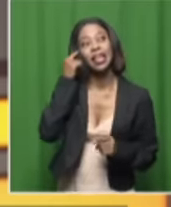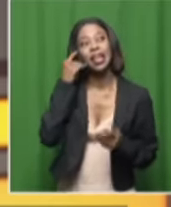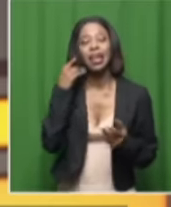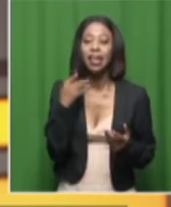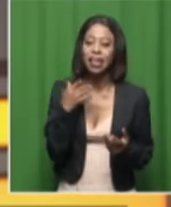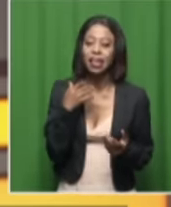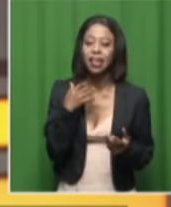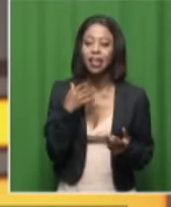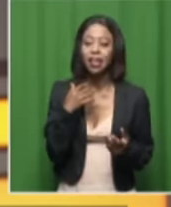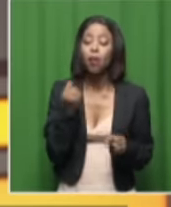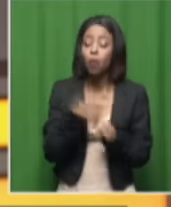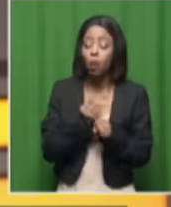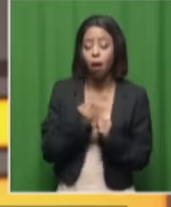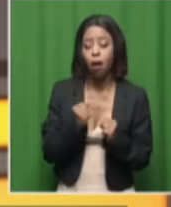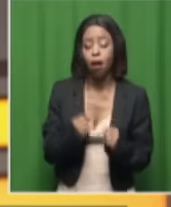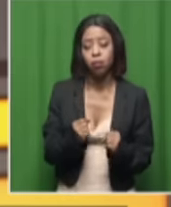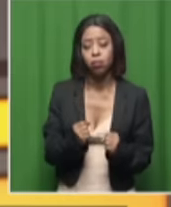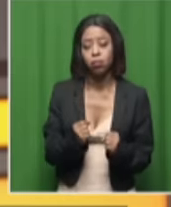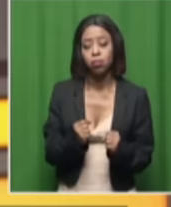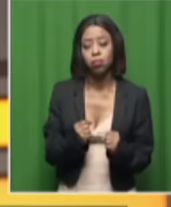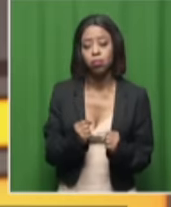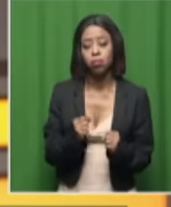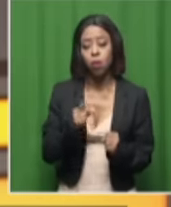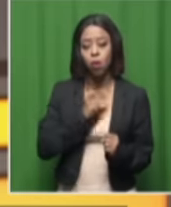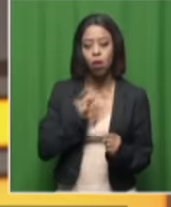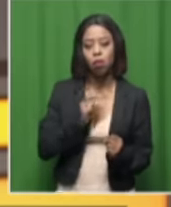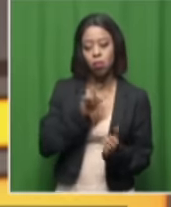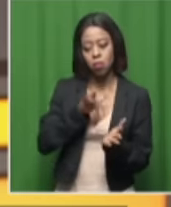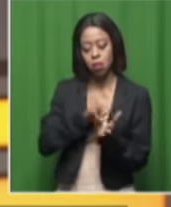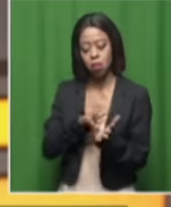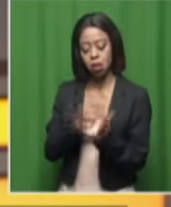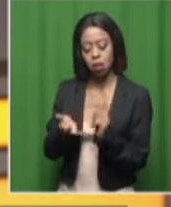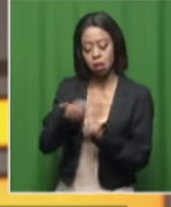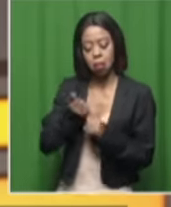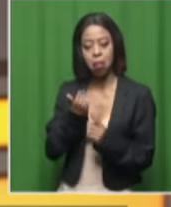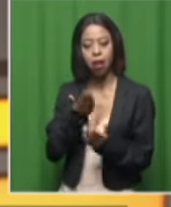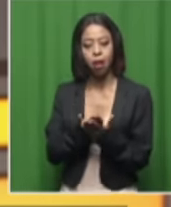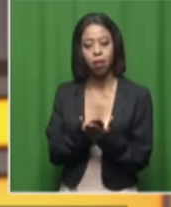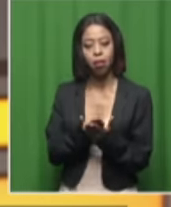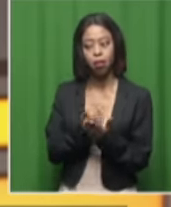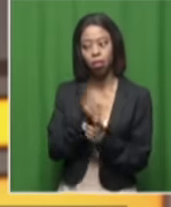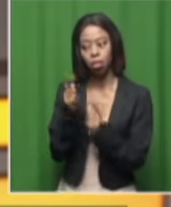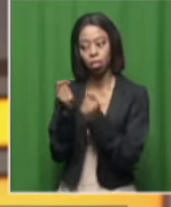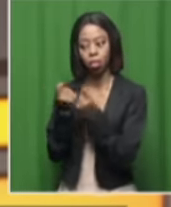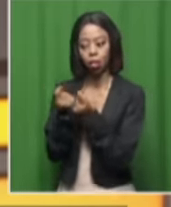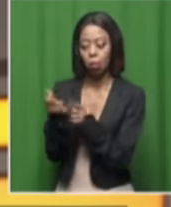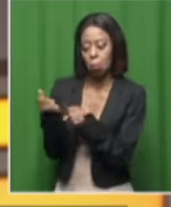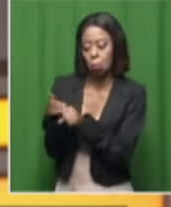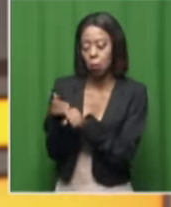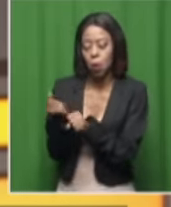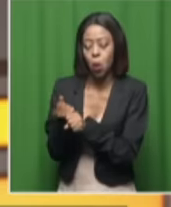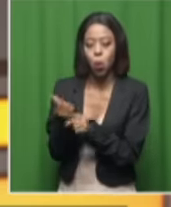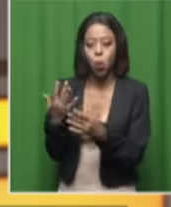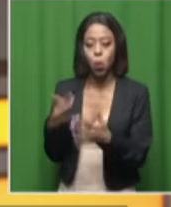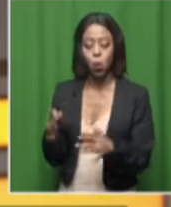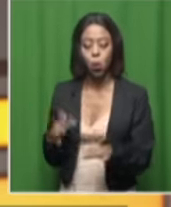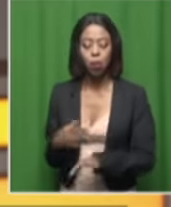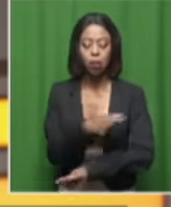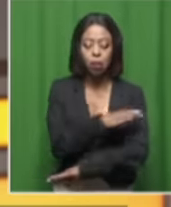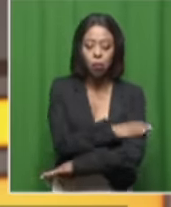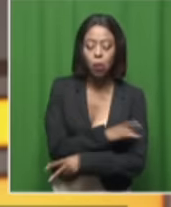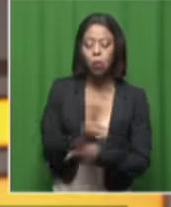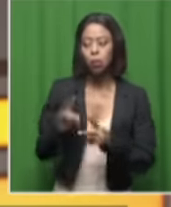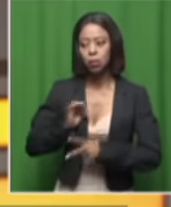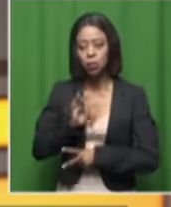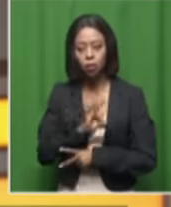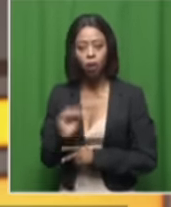worked really hard to be here. The guys put in a lot of effort, the coaches, the